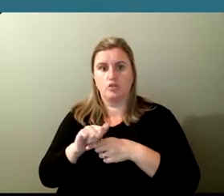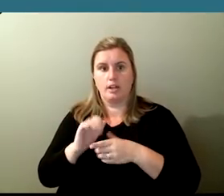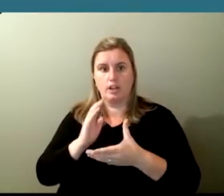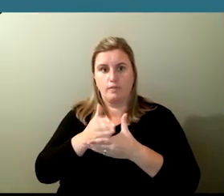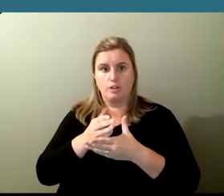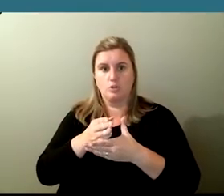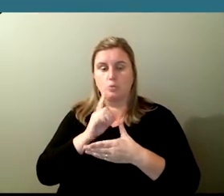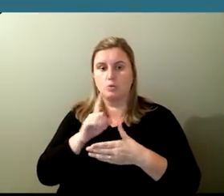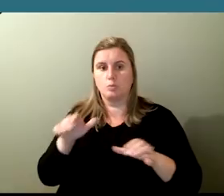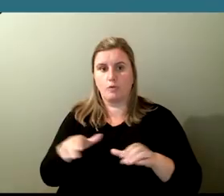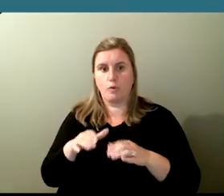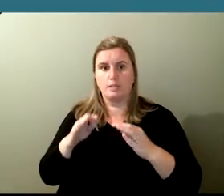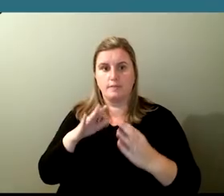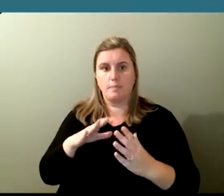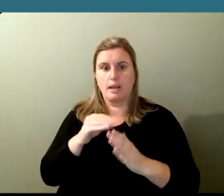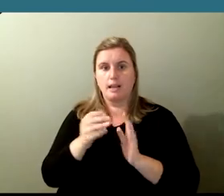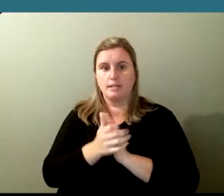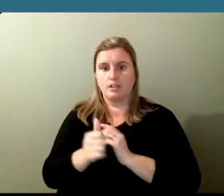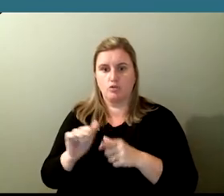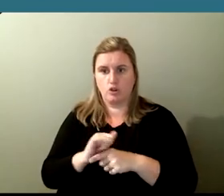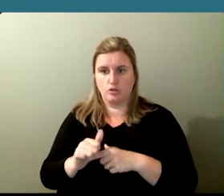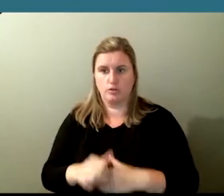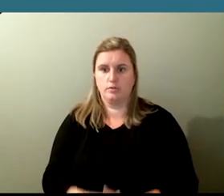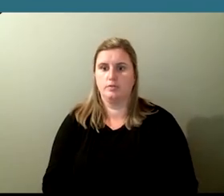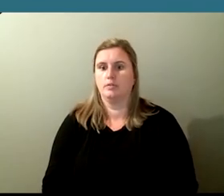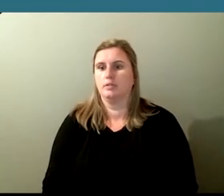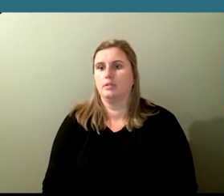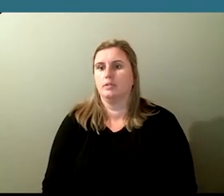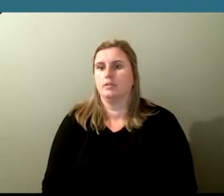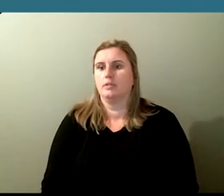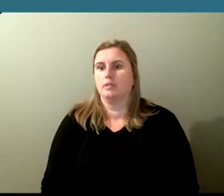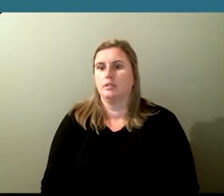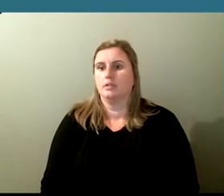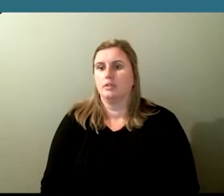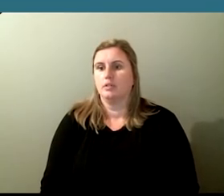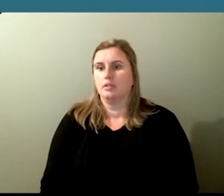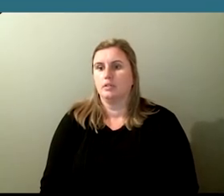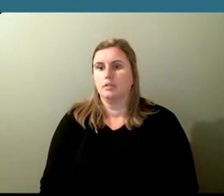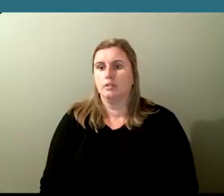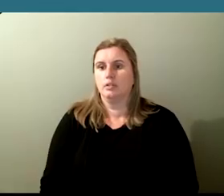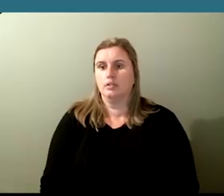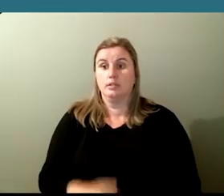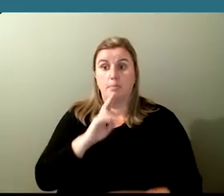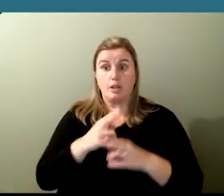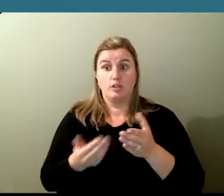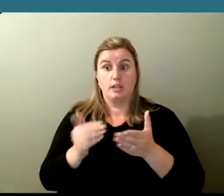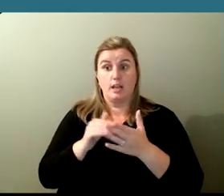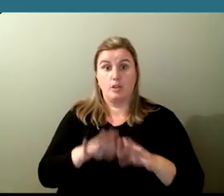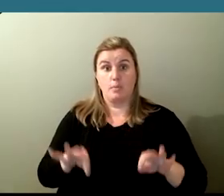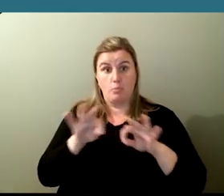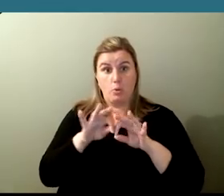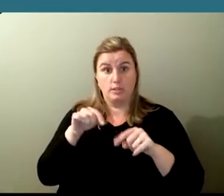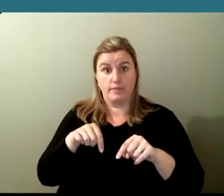was performance feedback and skill rehearsal. So to mention again, the importance of this